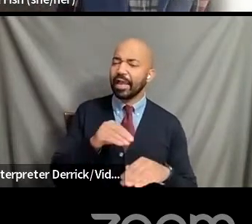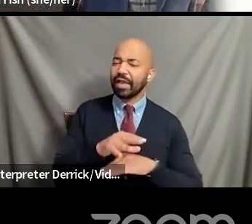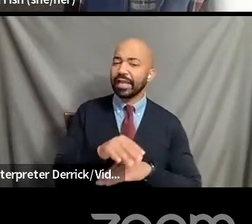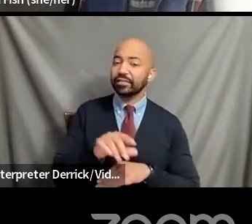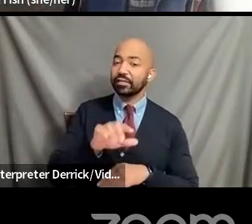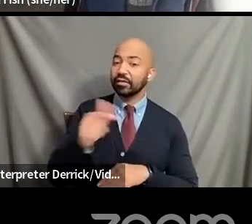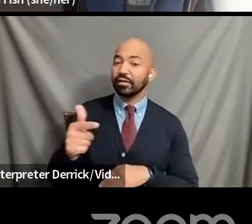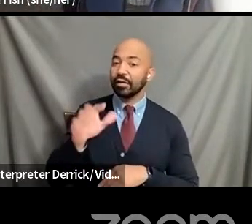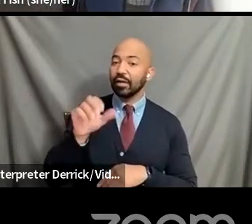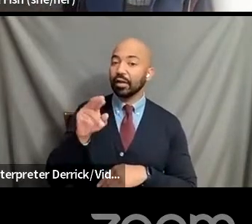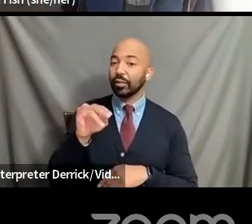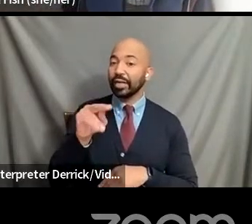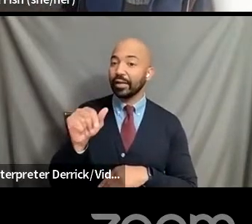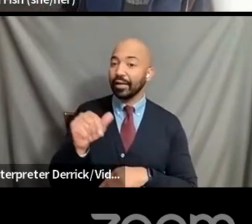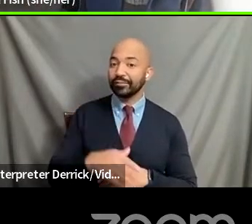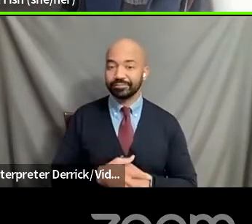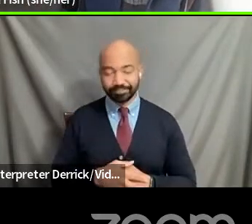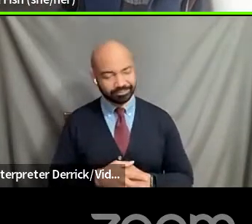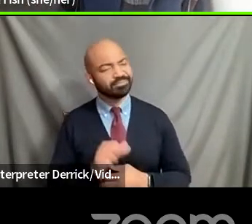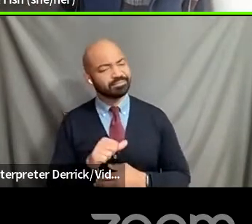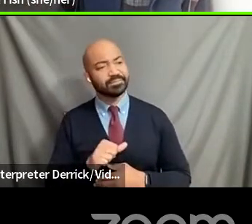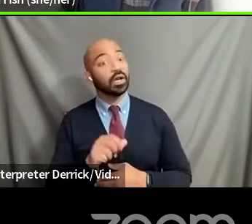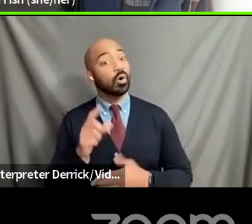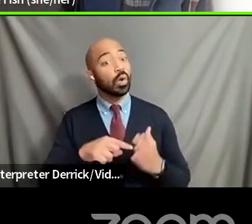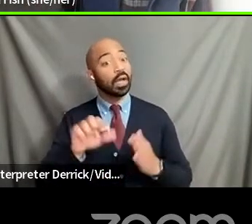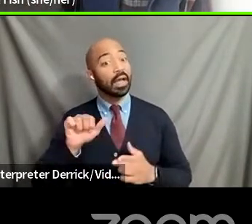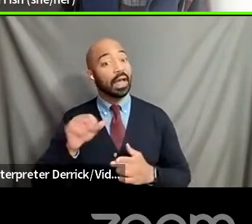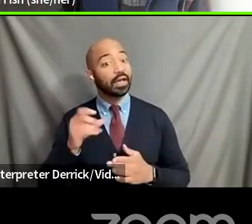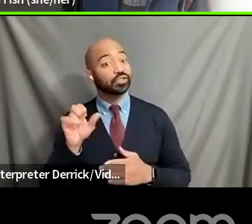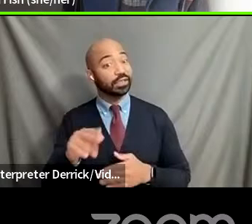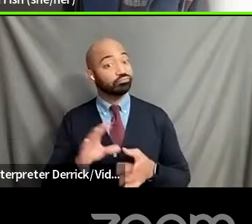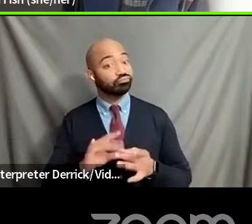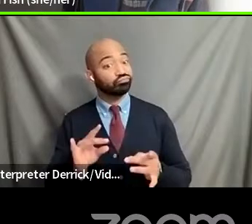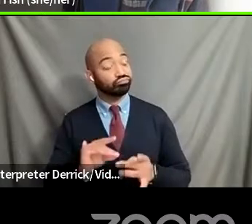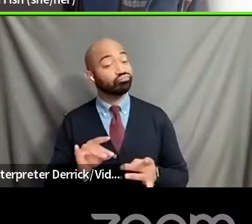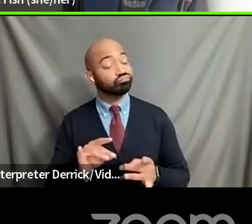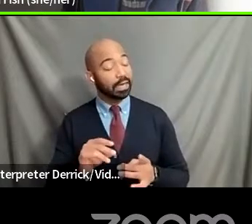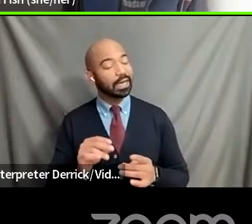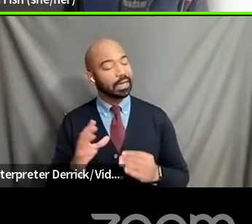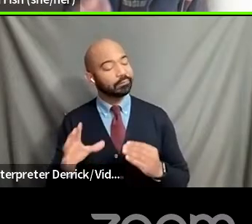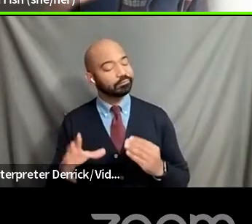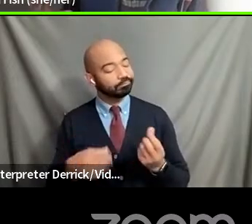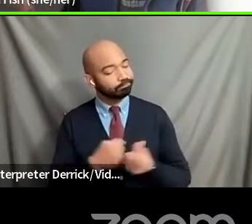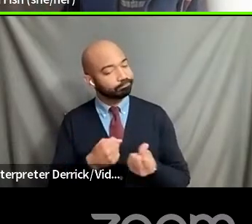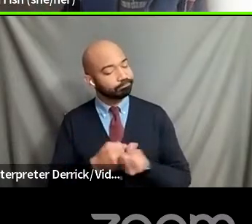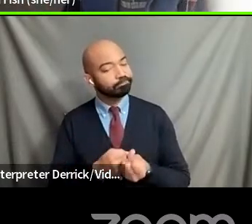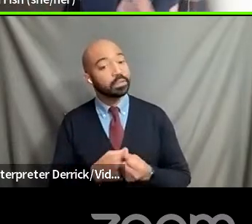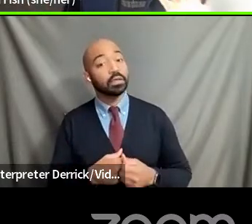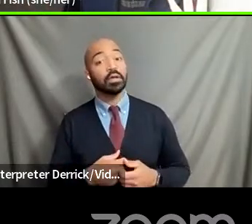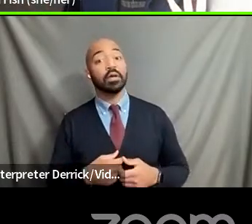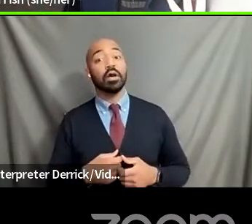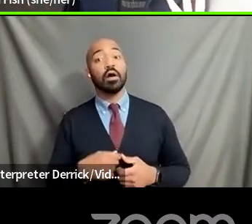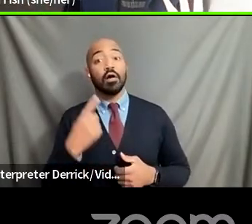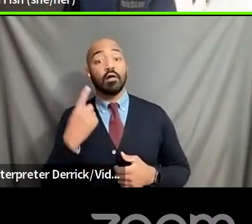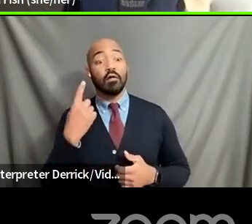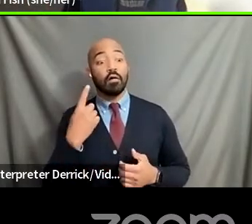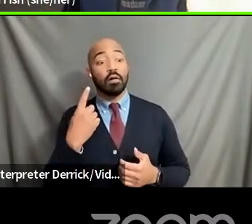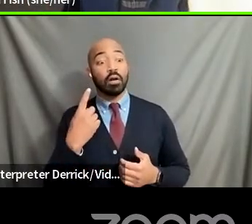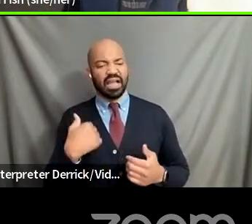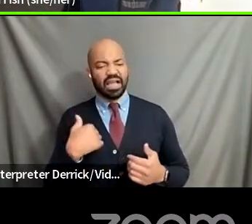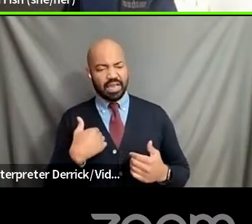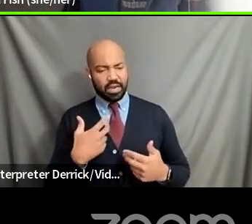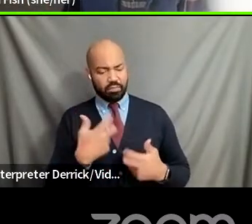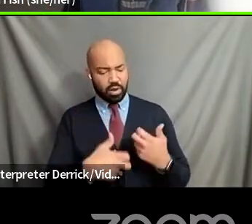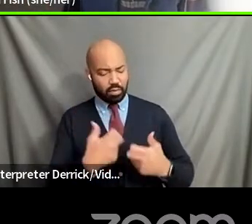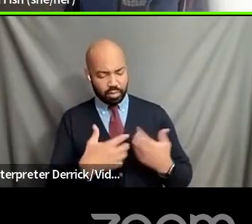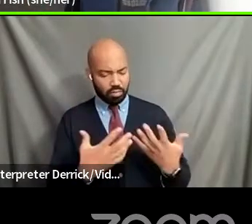I want to echo a lot of what Ashlyn said. I had a really hard time reconciling my passion with what I signed up to